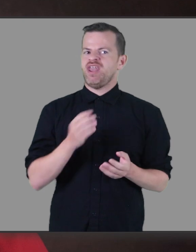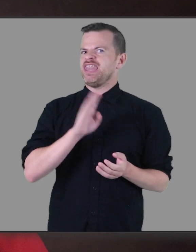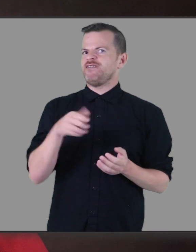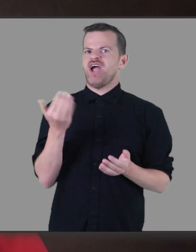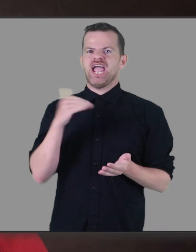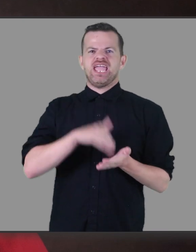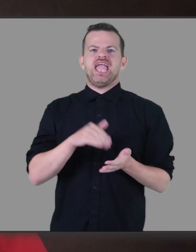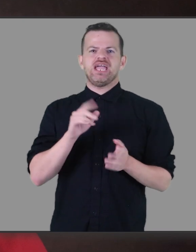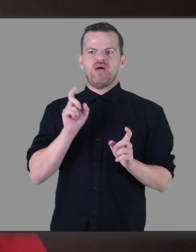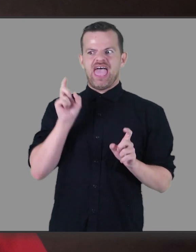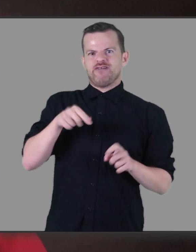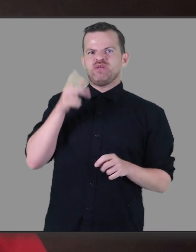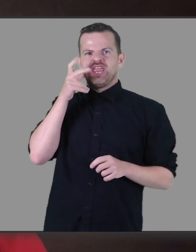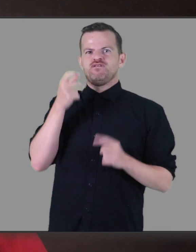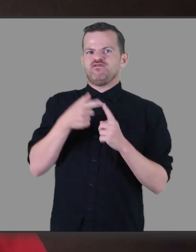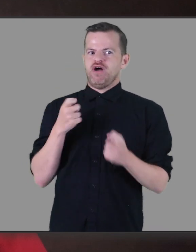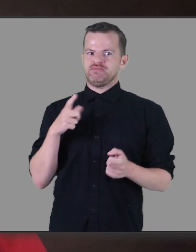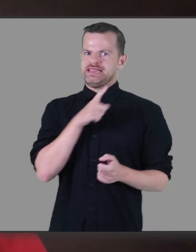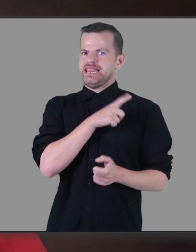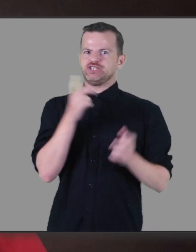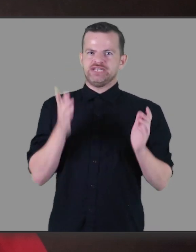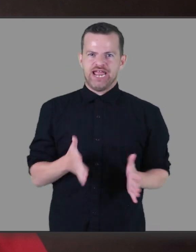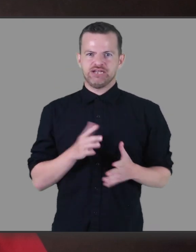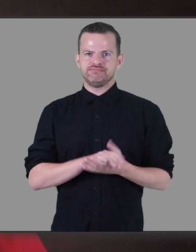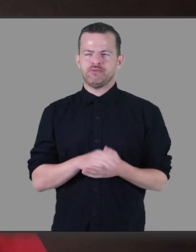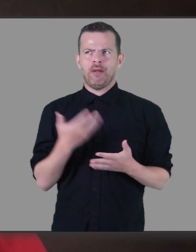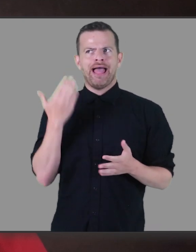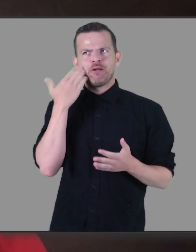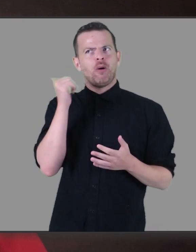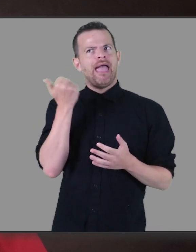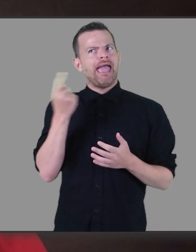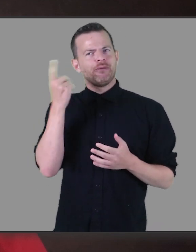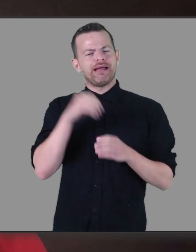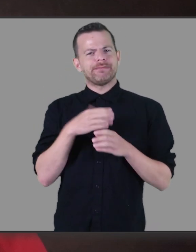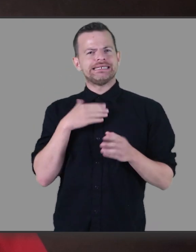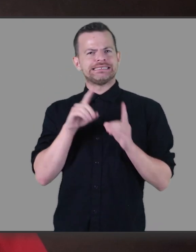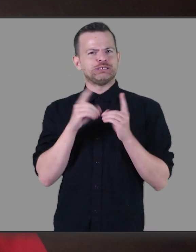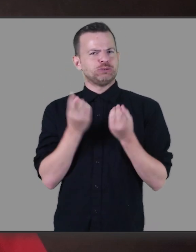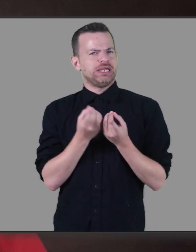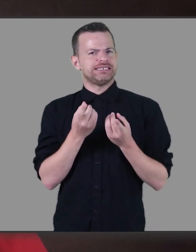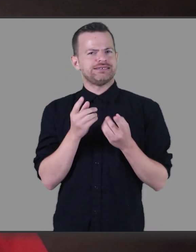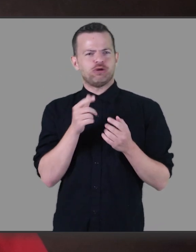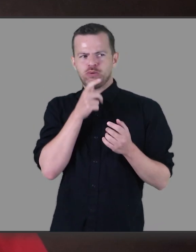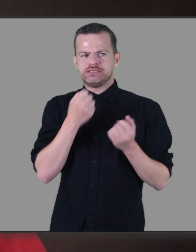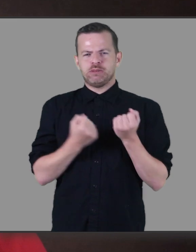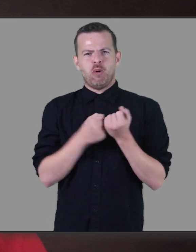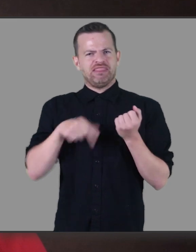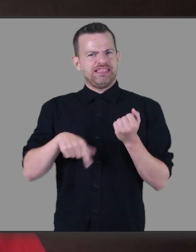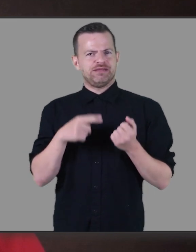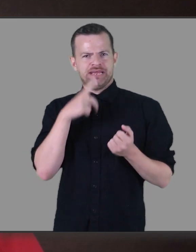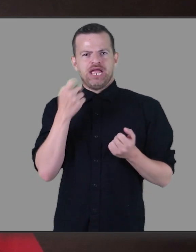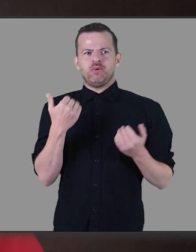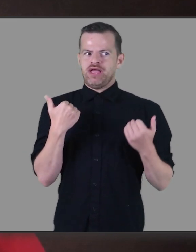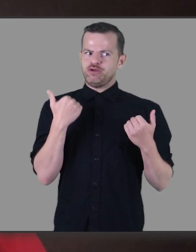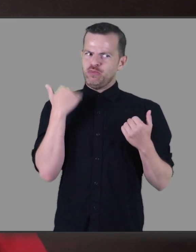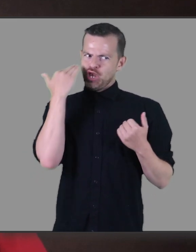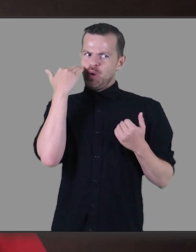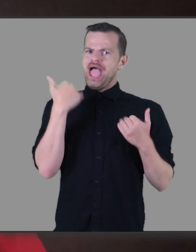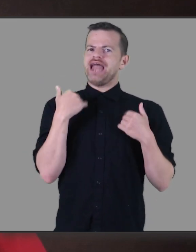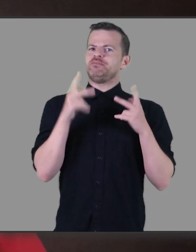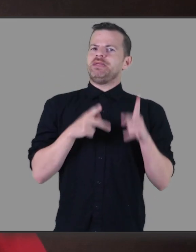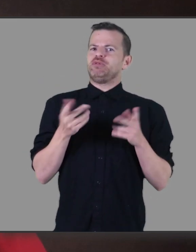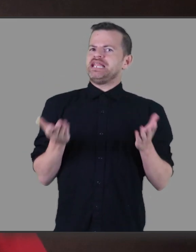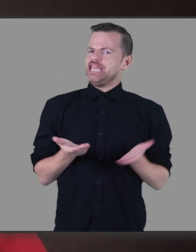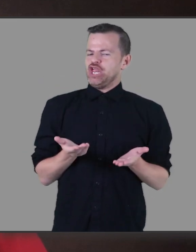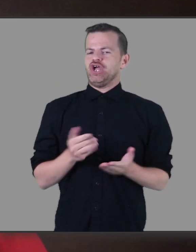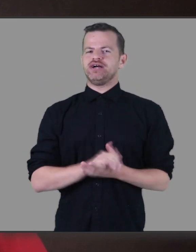again would we have to hear from a legislator, well, I don't know anybody in my district who supports this, because we knew that we had people there.